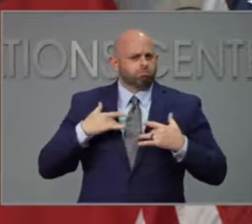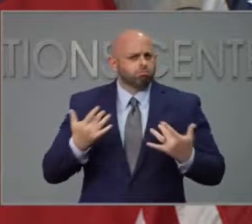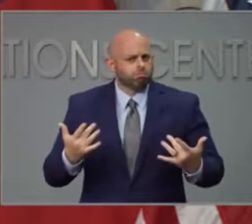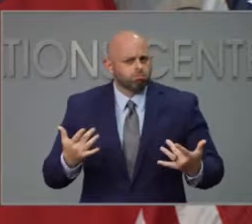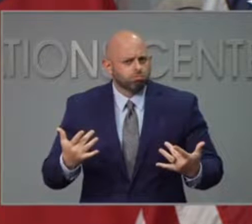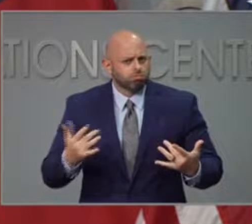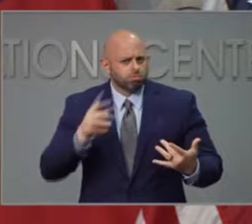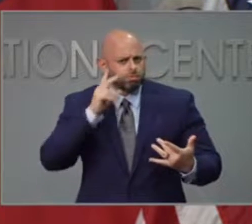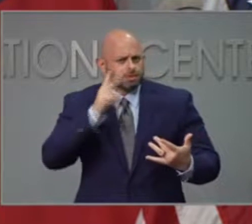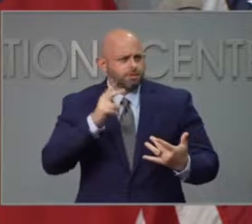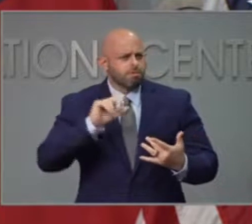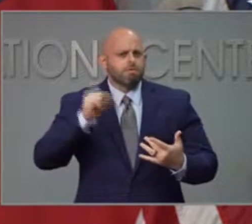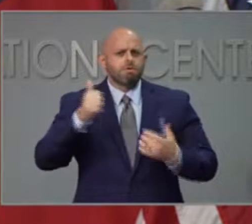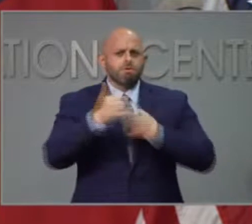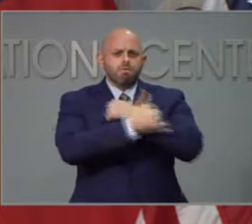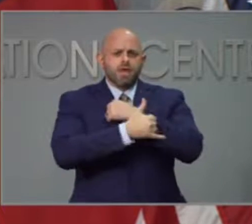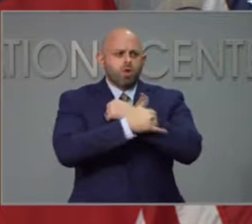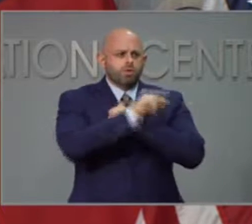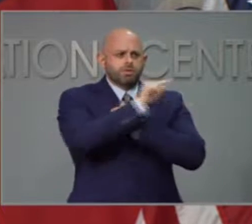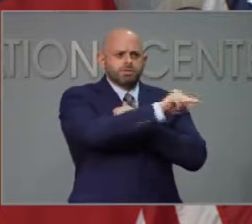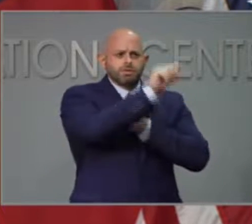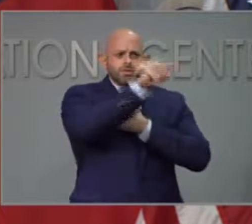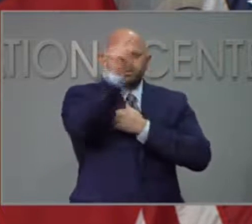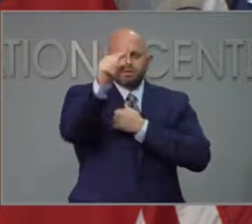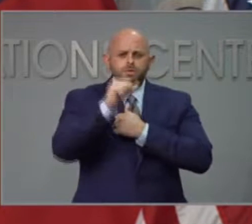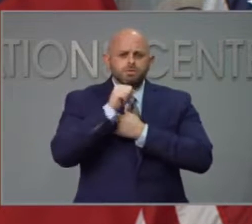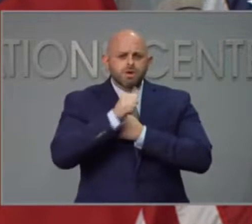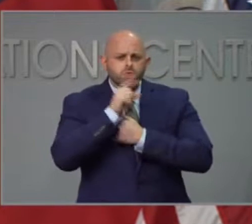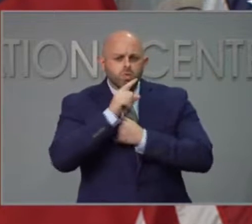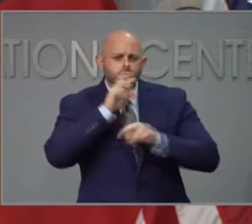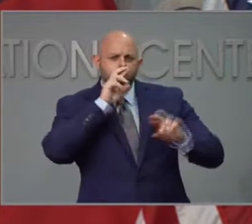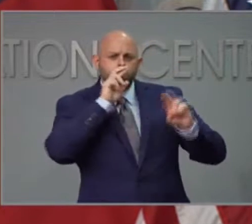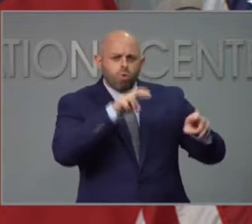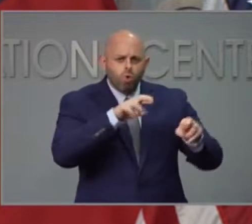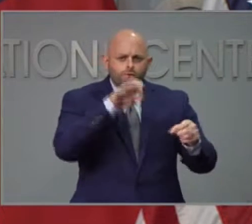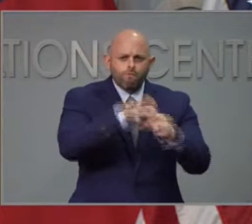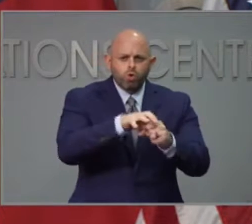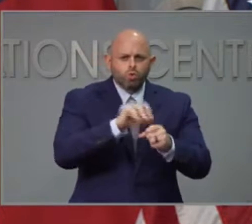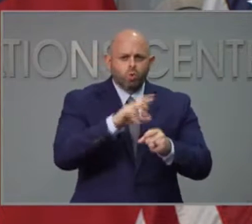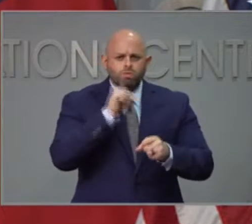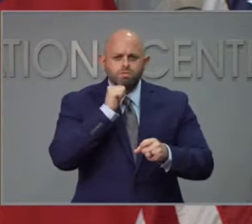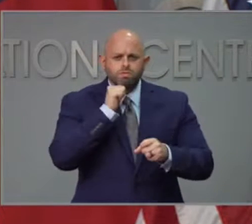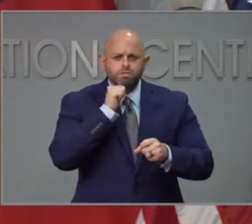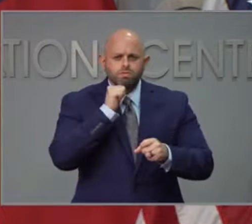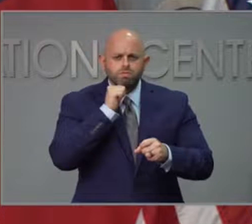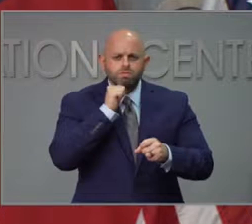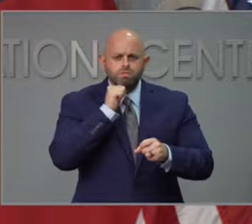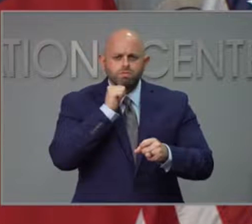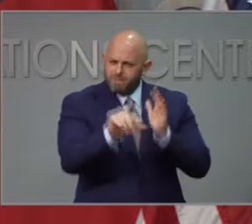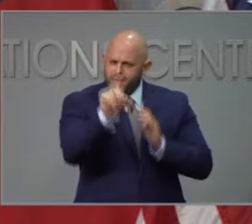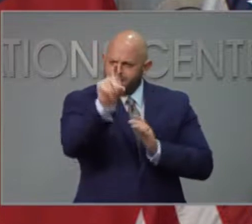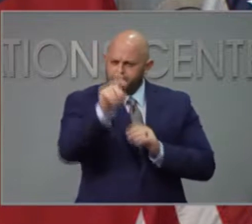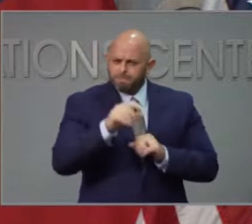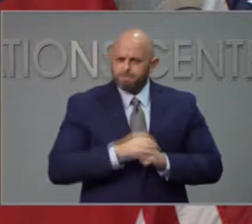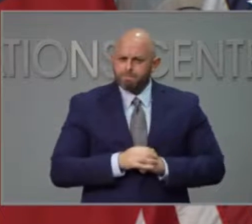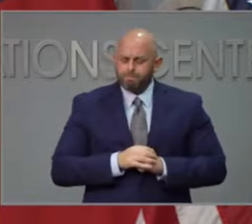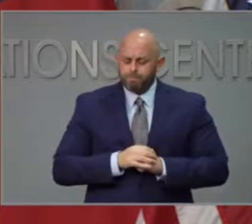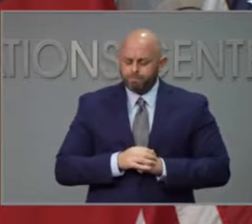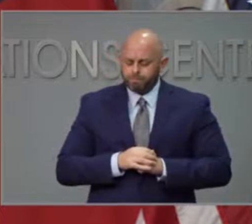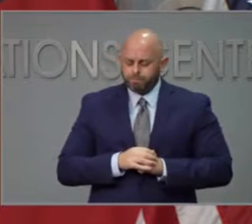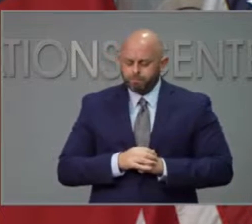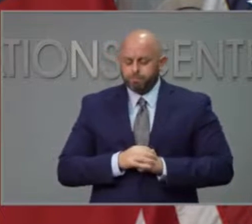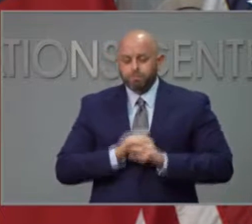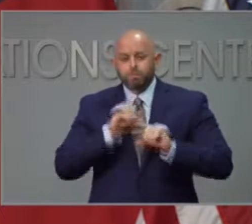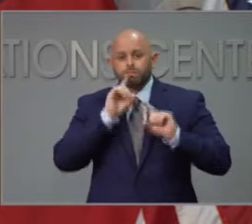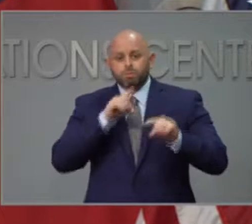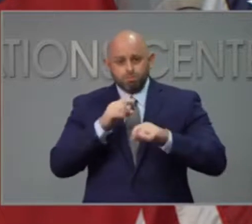widespread, or is this an isolated incident, and are you guys looking into it? The county boards would be processing those. We do